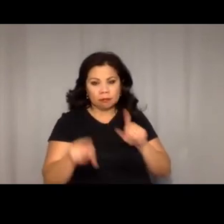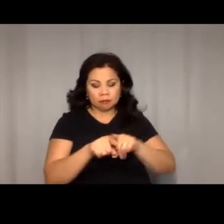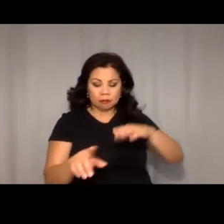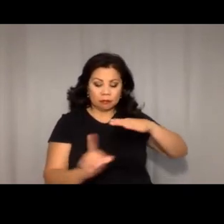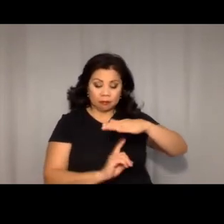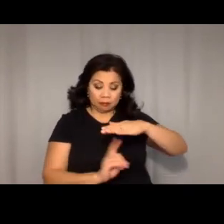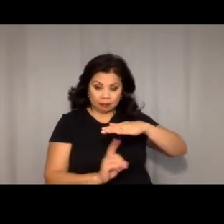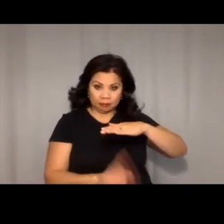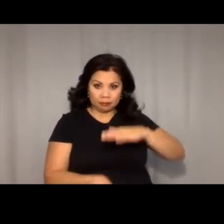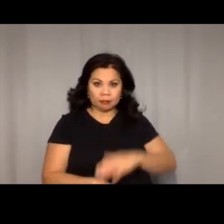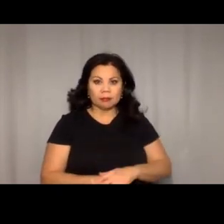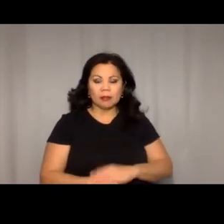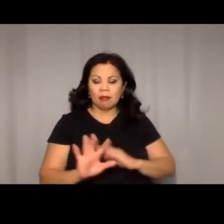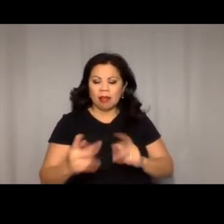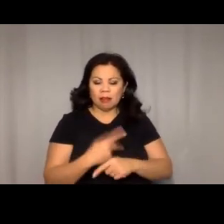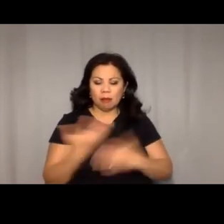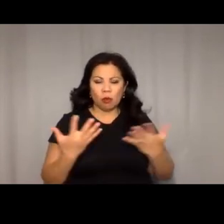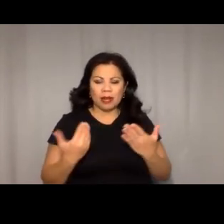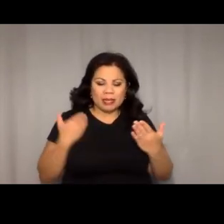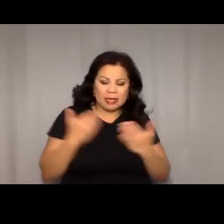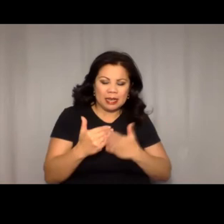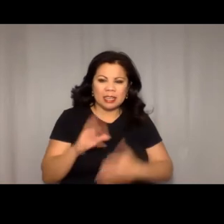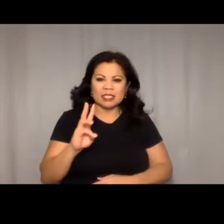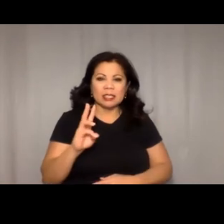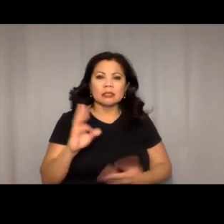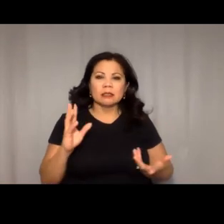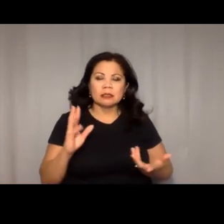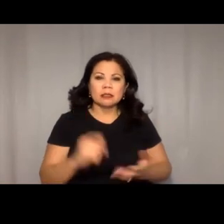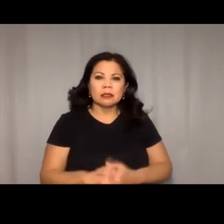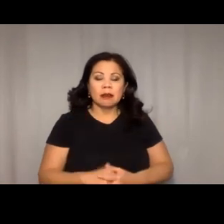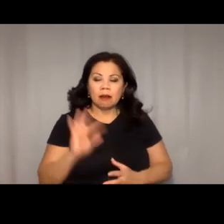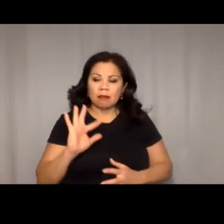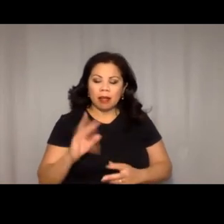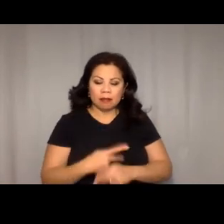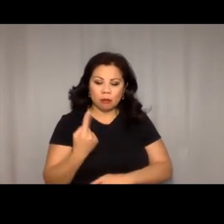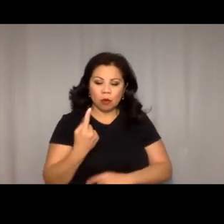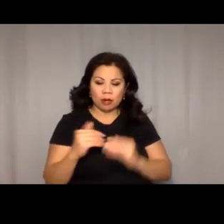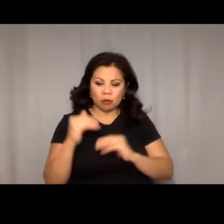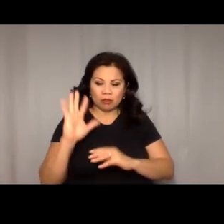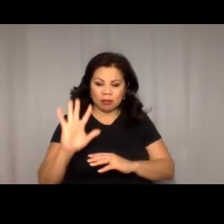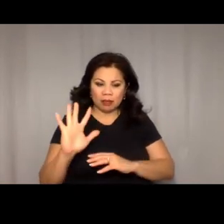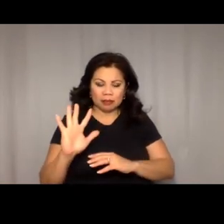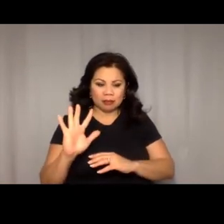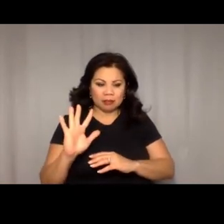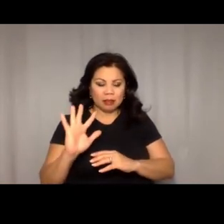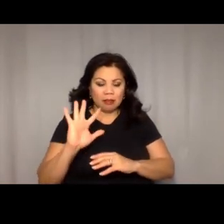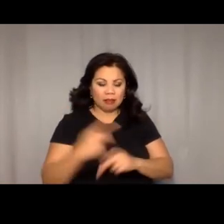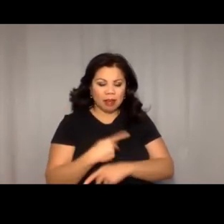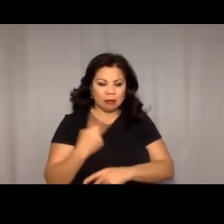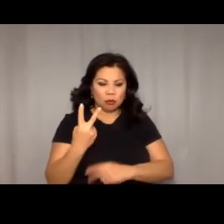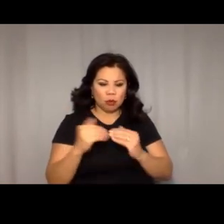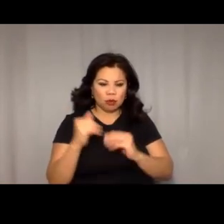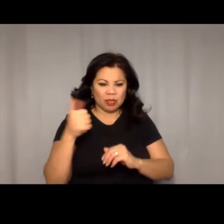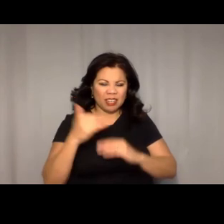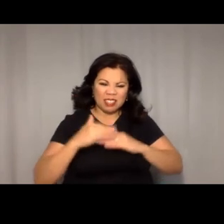denominator. 5 times what gets me close to 6? Well, 5 times 1 is 5. 5 times 2 is 10. 10 is